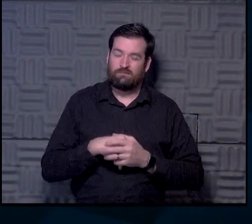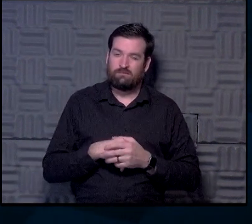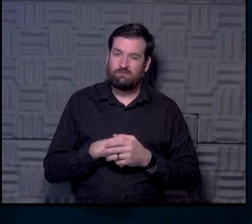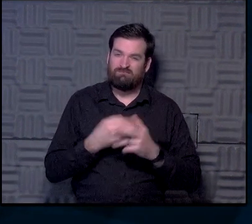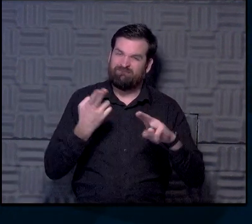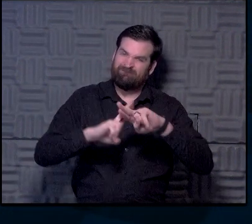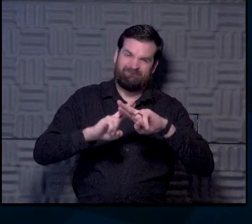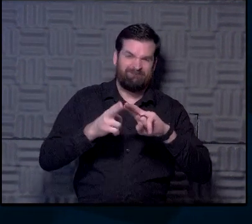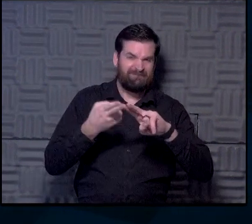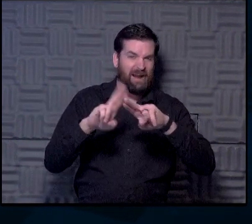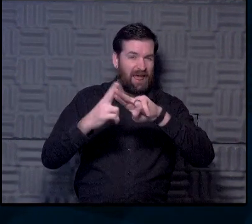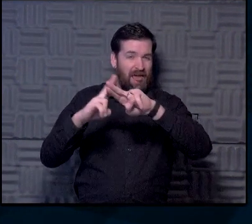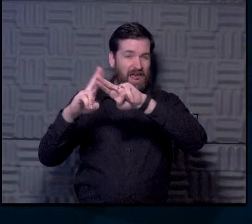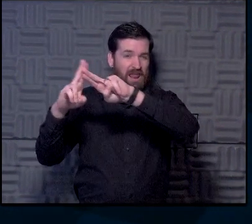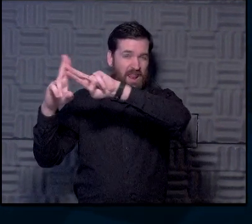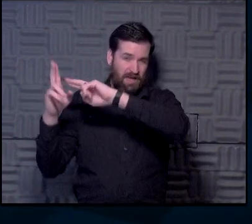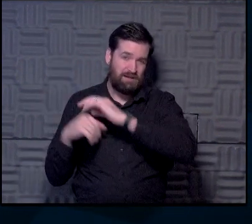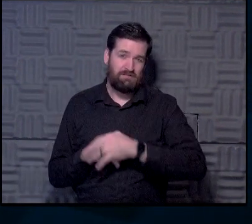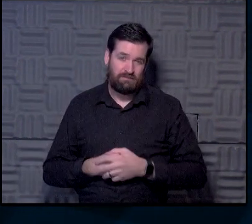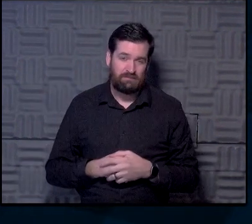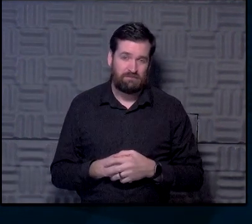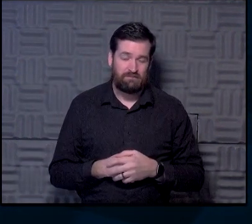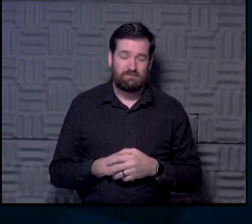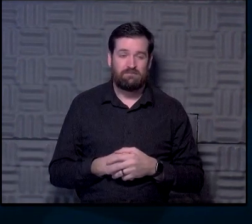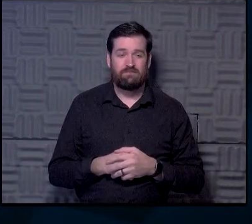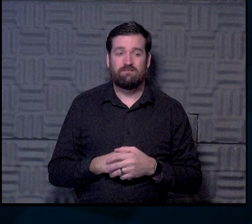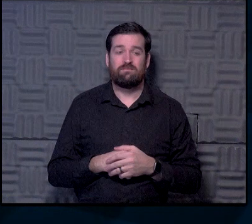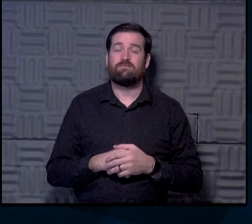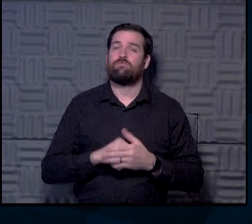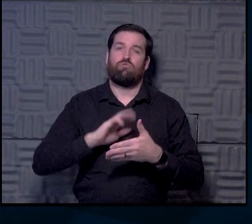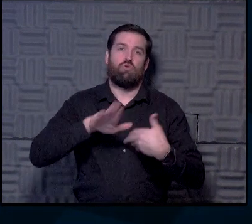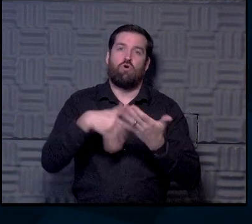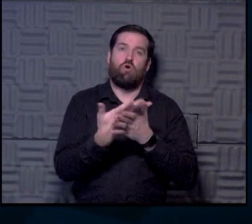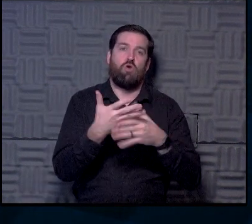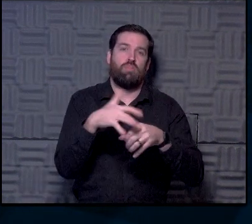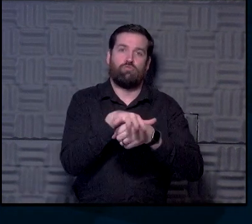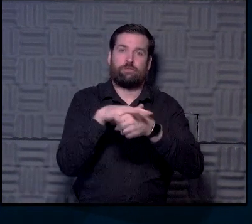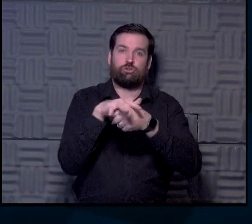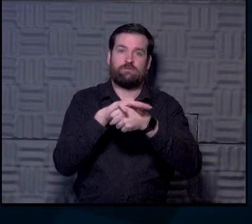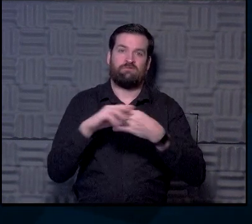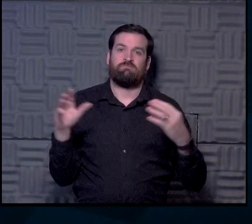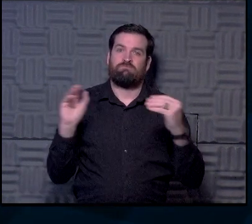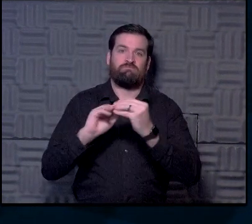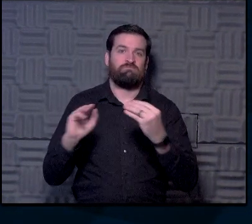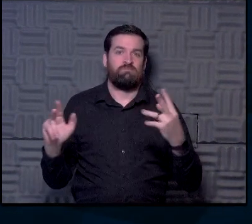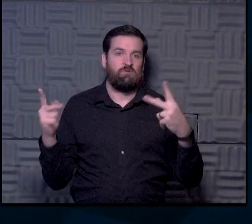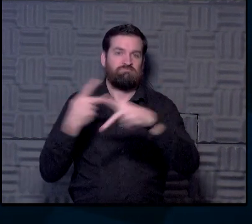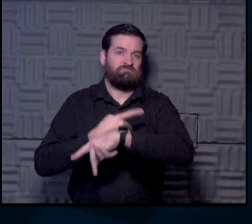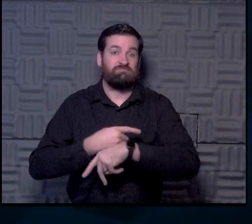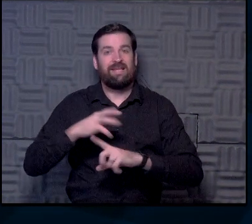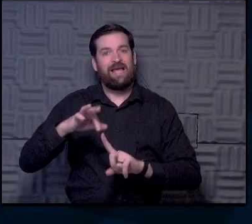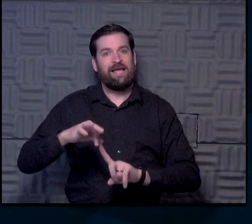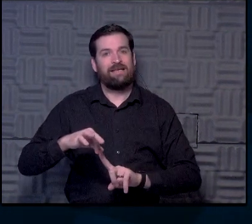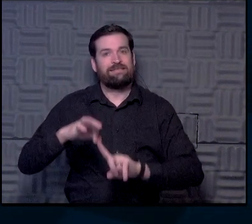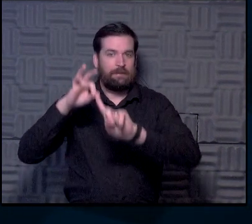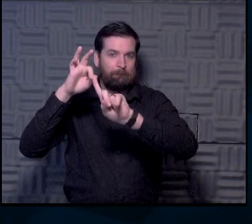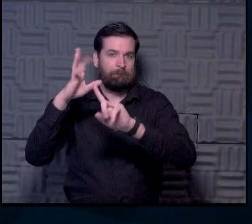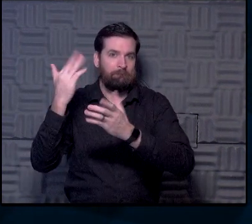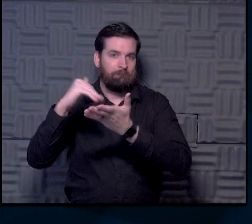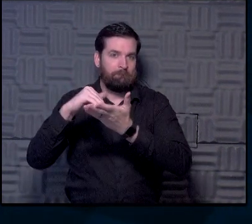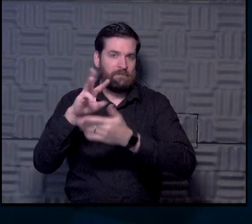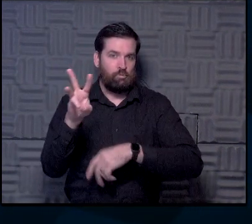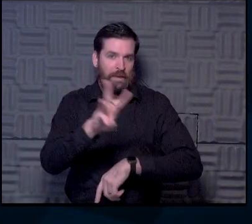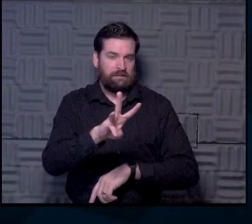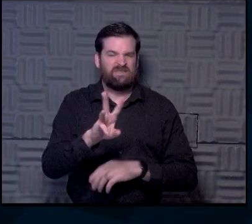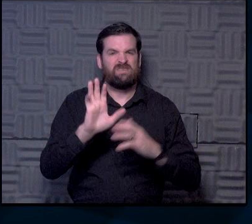rapidly. And all of the regions are higher than they were, with the exception, of course, of the Midwest 2 or